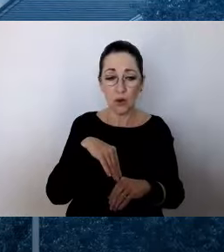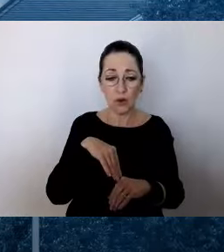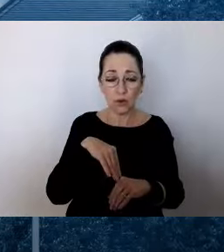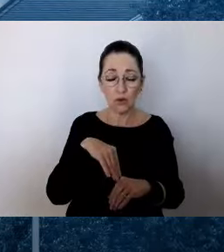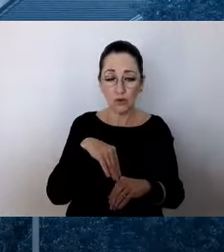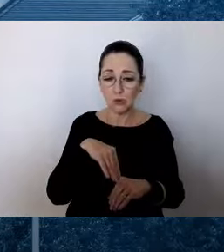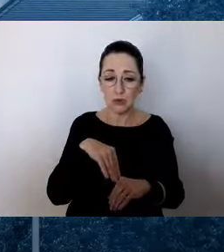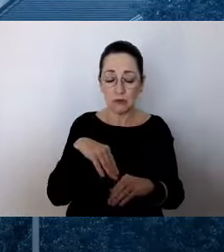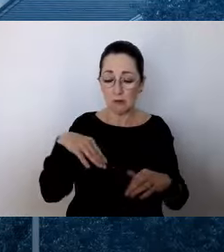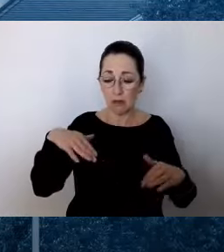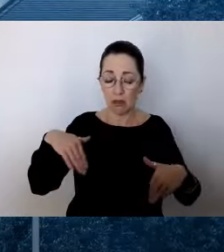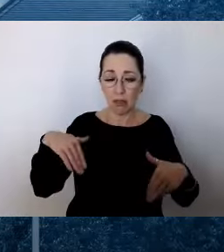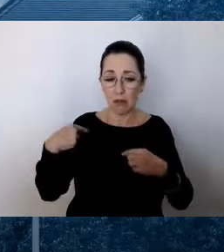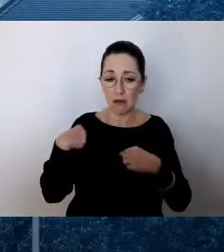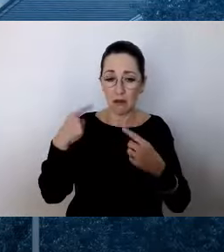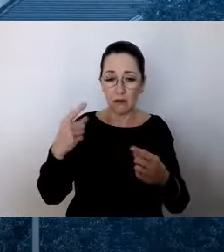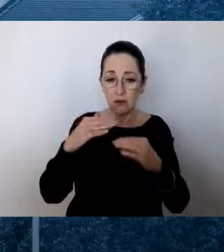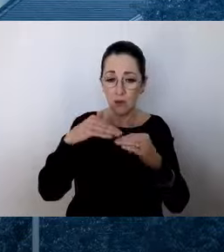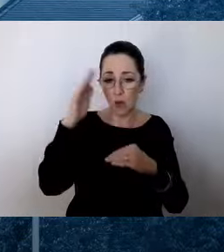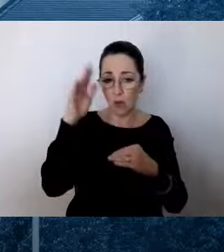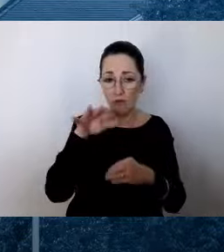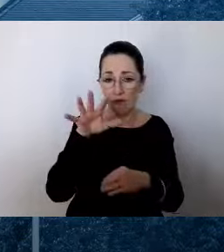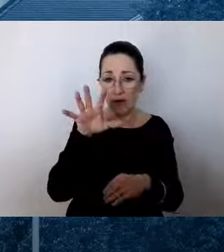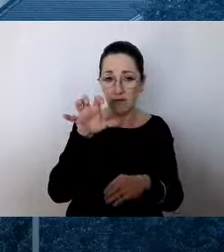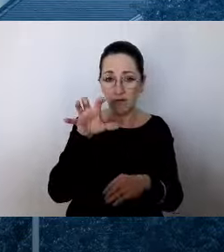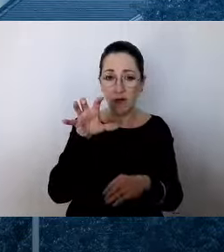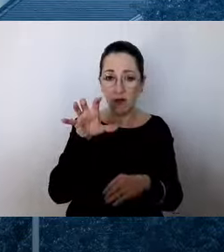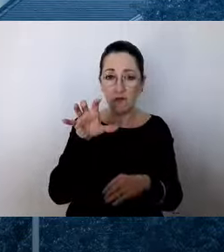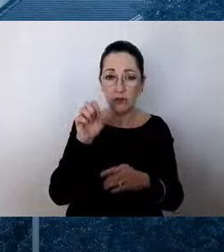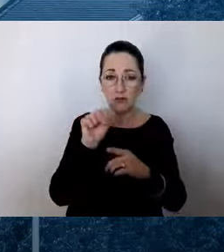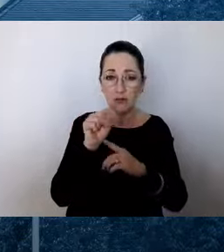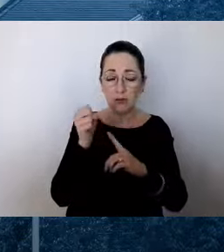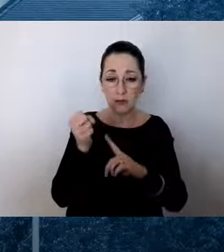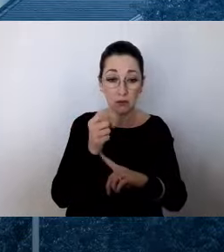cases, according to the dashboard. Are you just pleased with that